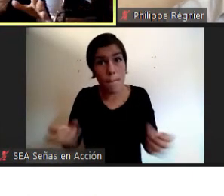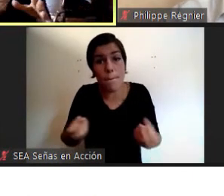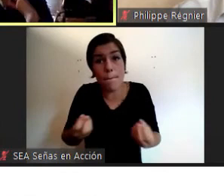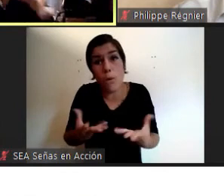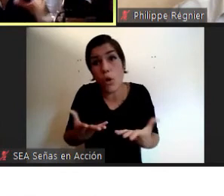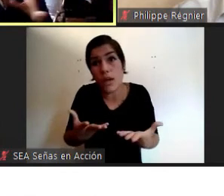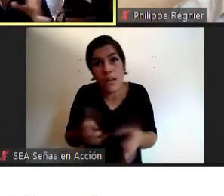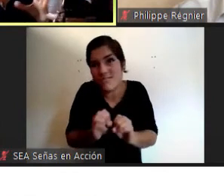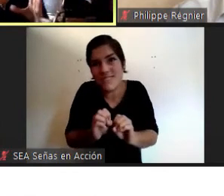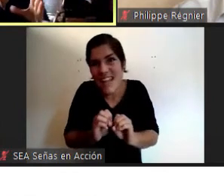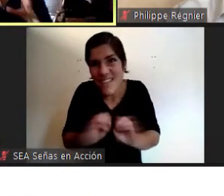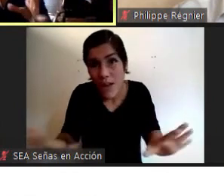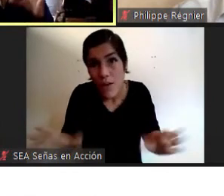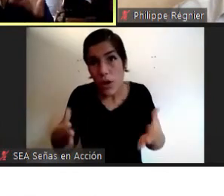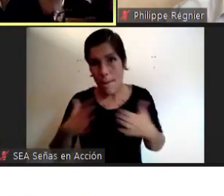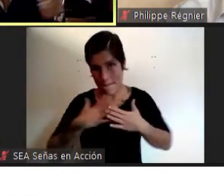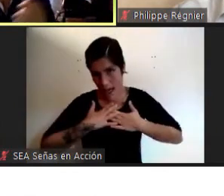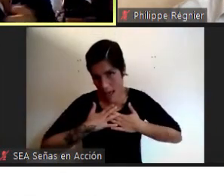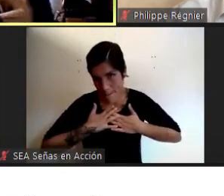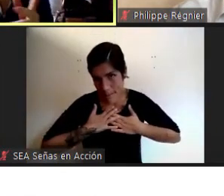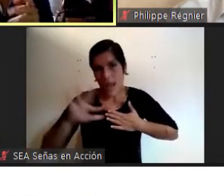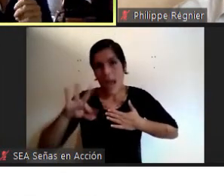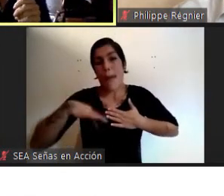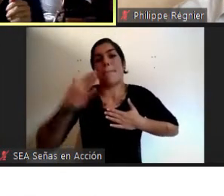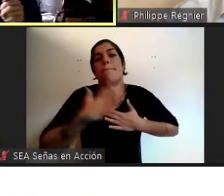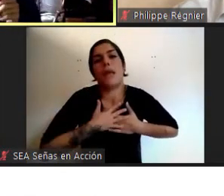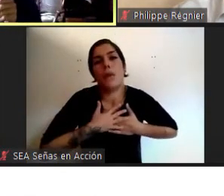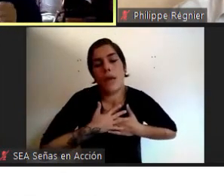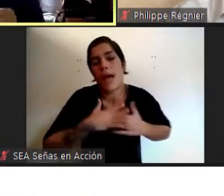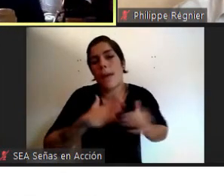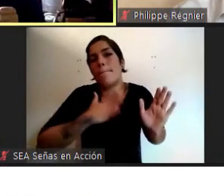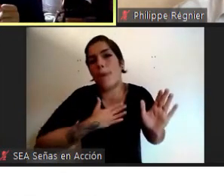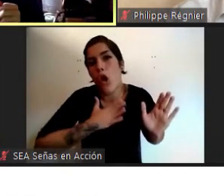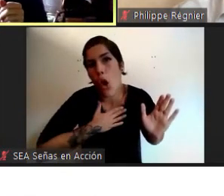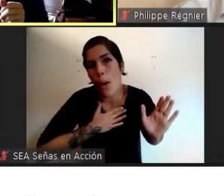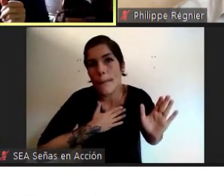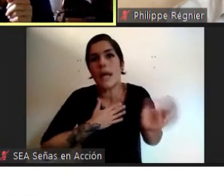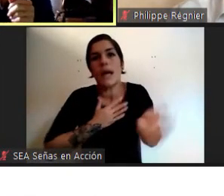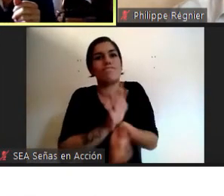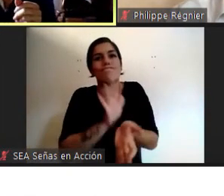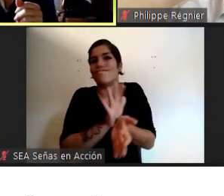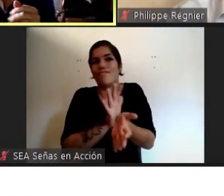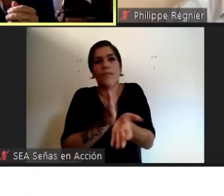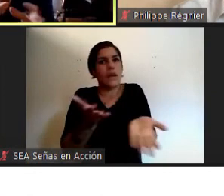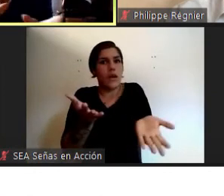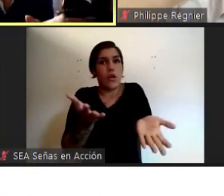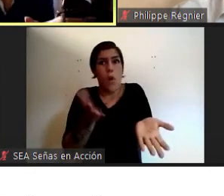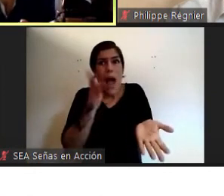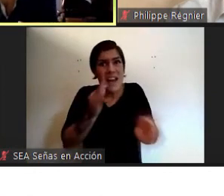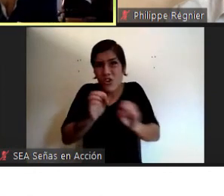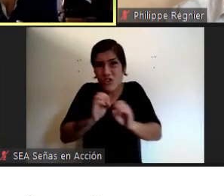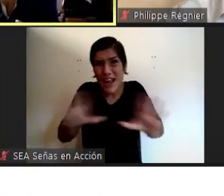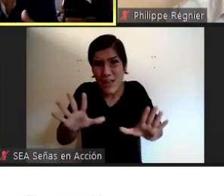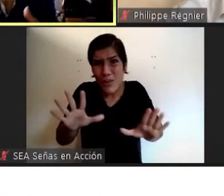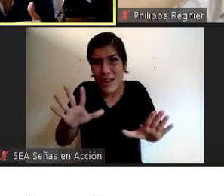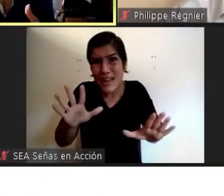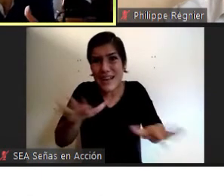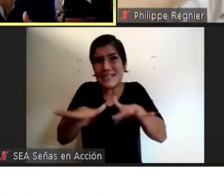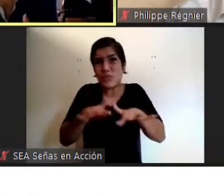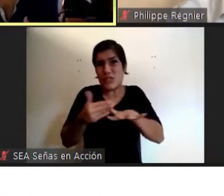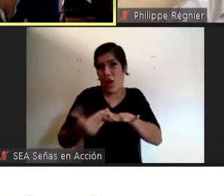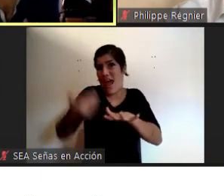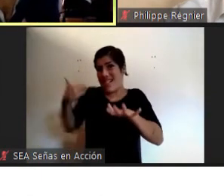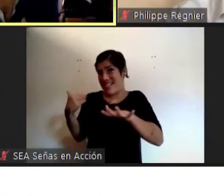own vital history, it's a unique experience. Then I'll talk about the landmarks that are